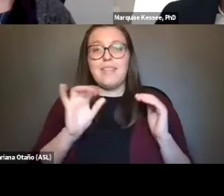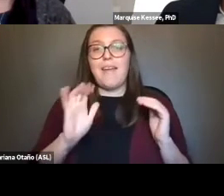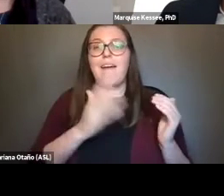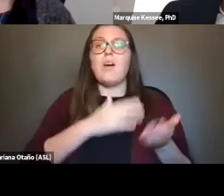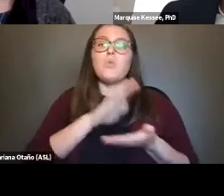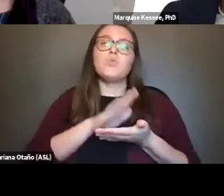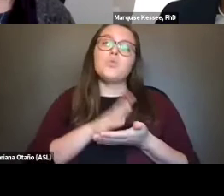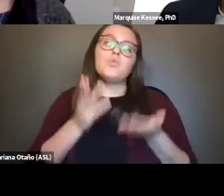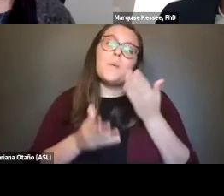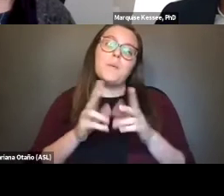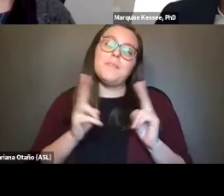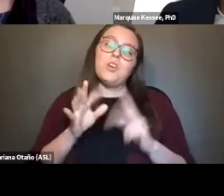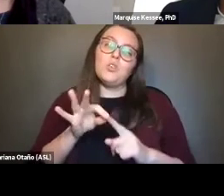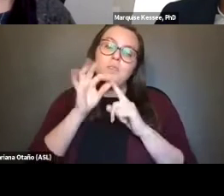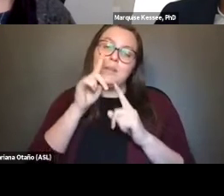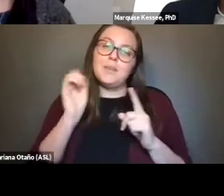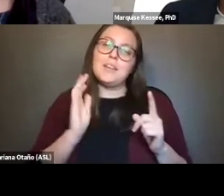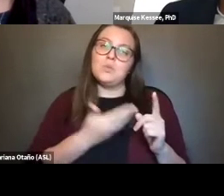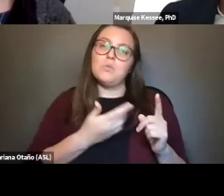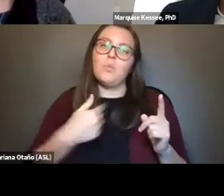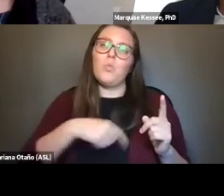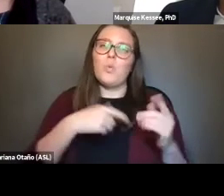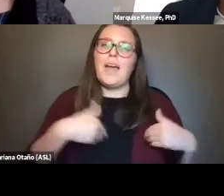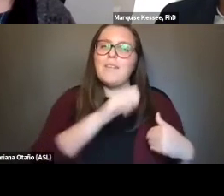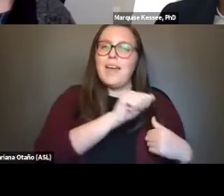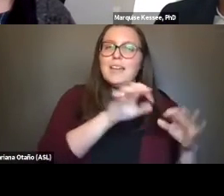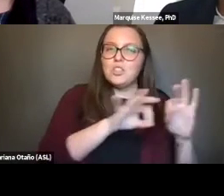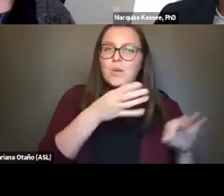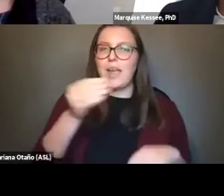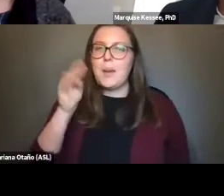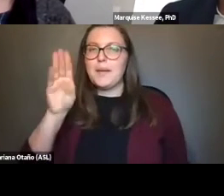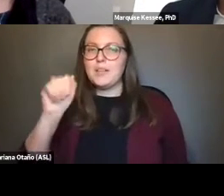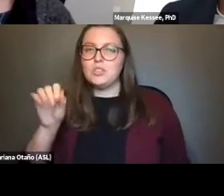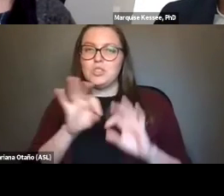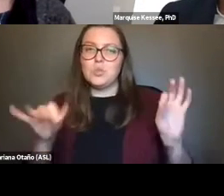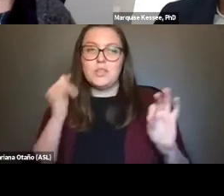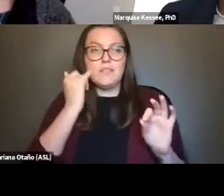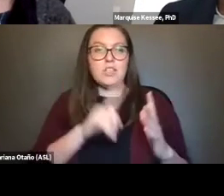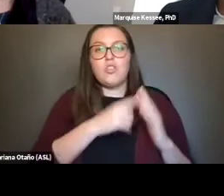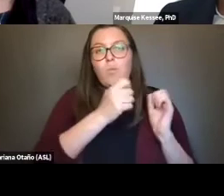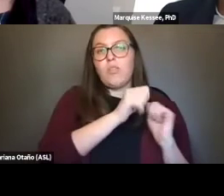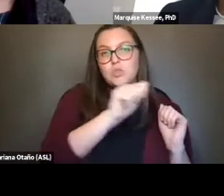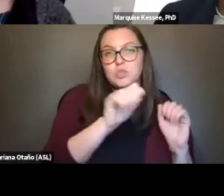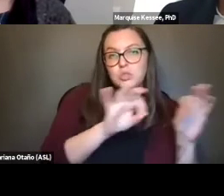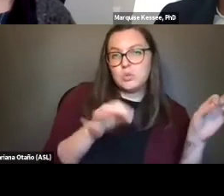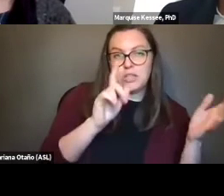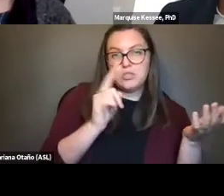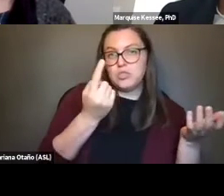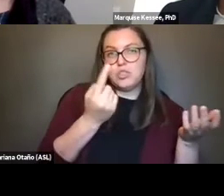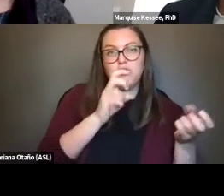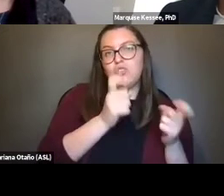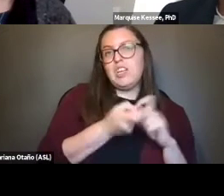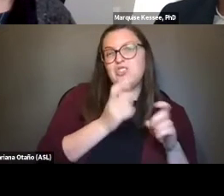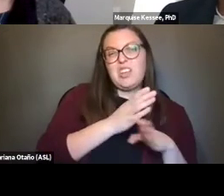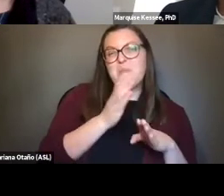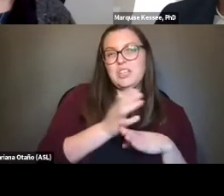really unique because we have associate's degree and bachelor's degree. So if a student starts out an associate's degree, all they're doing for us is literally just changing their major from